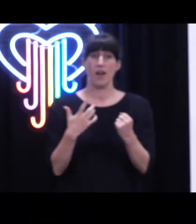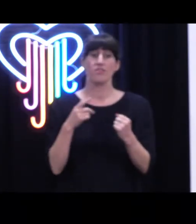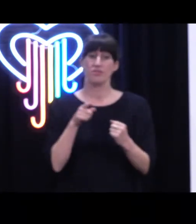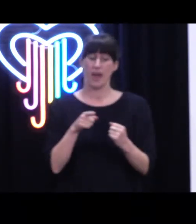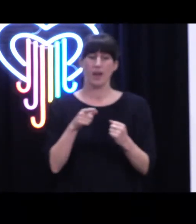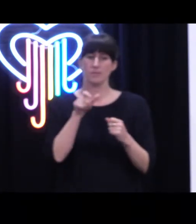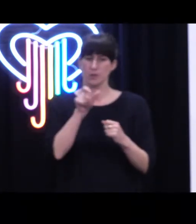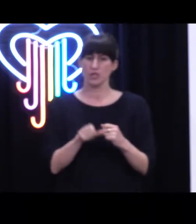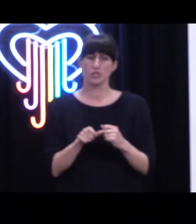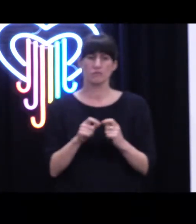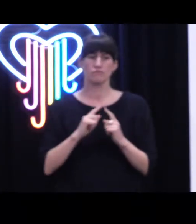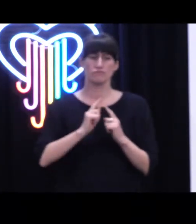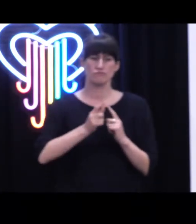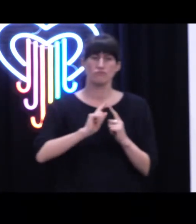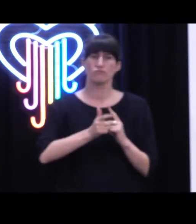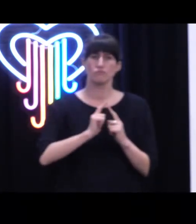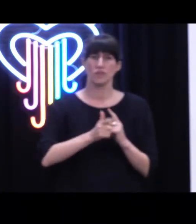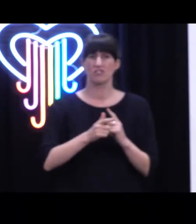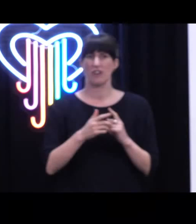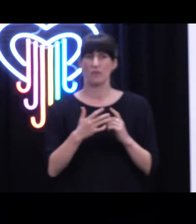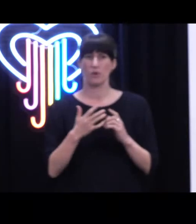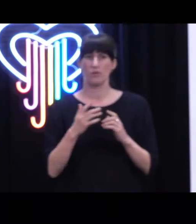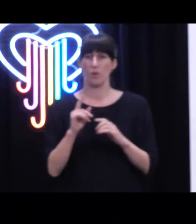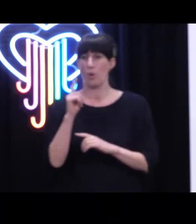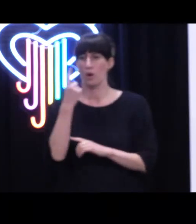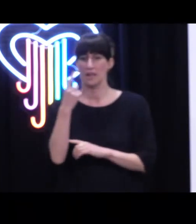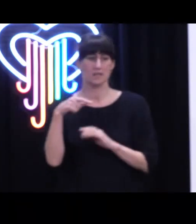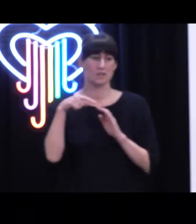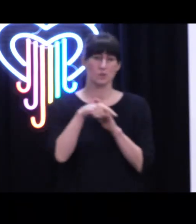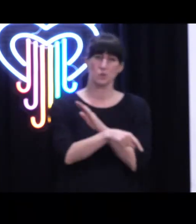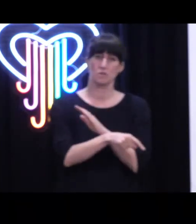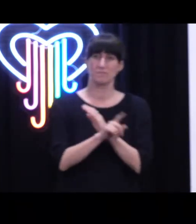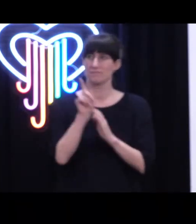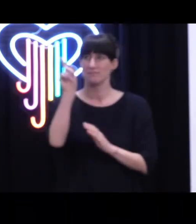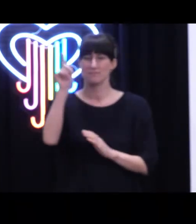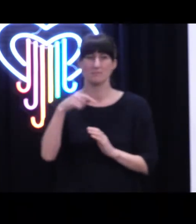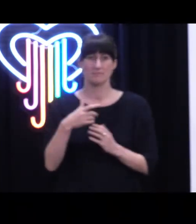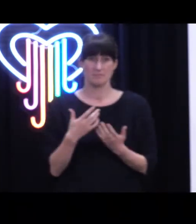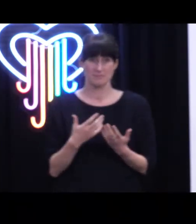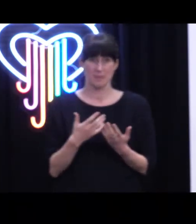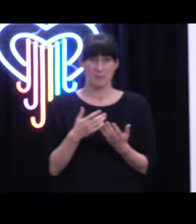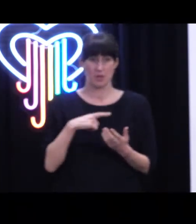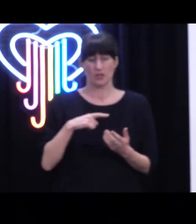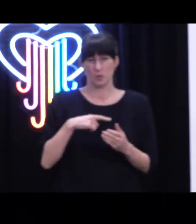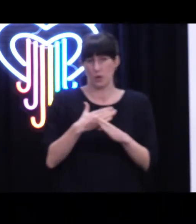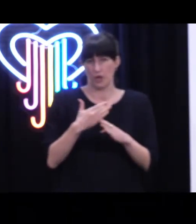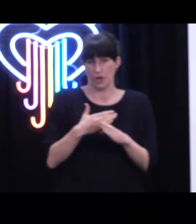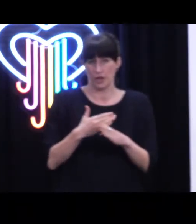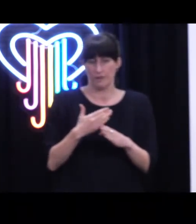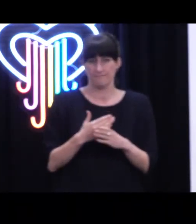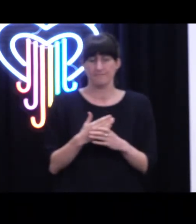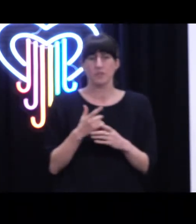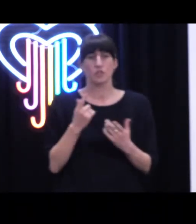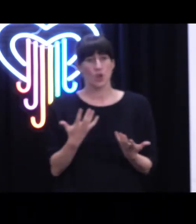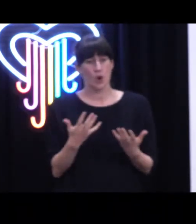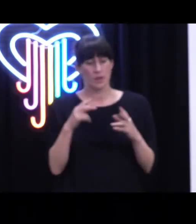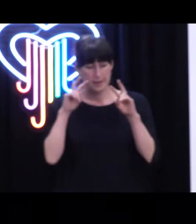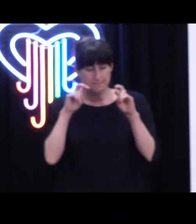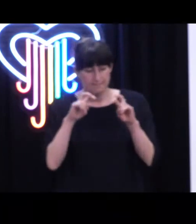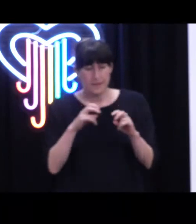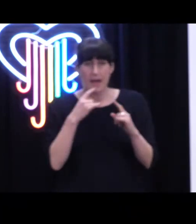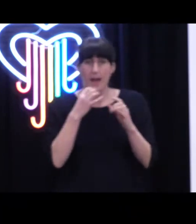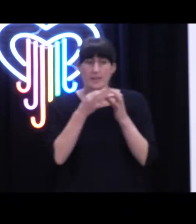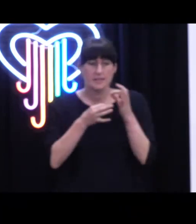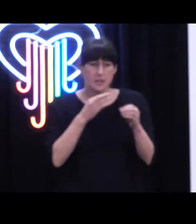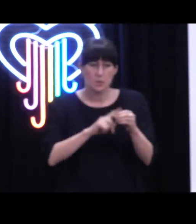This driver is being interviewed by Auckland Regional Public Health to determine whether there are any locations of interest. If there are, these will be put up